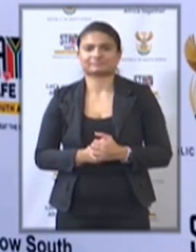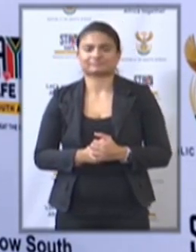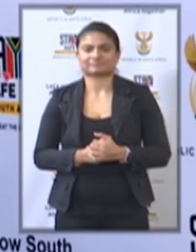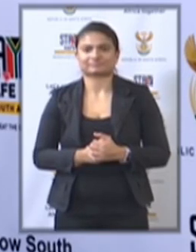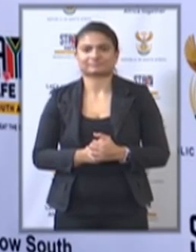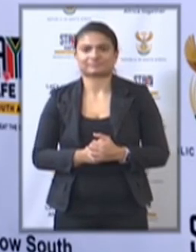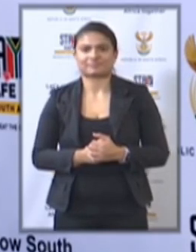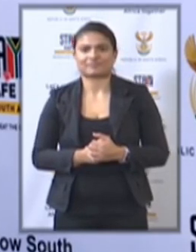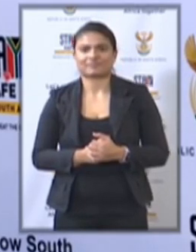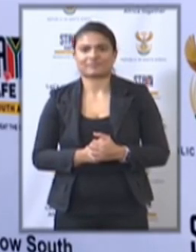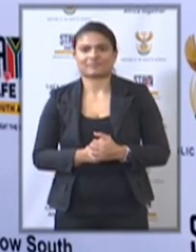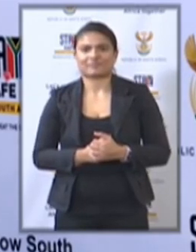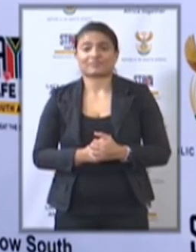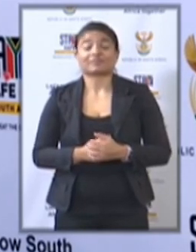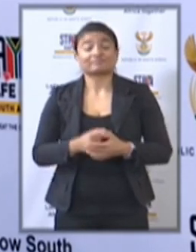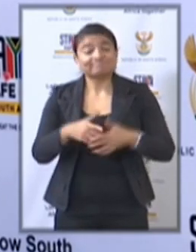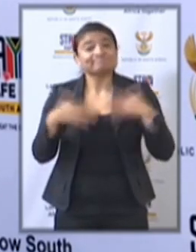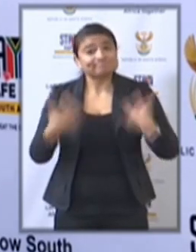It's imperative that